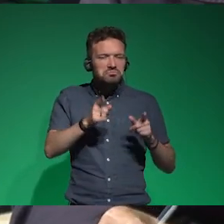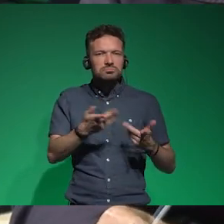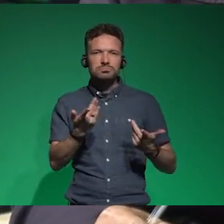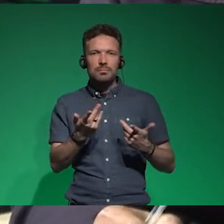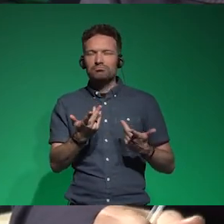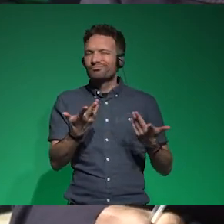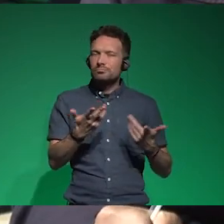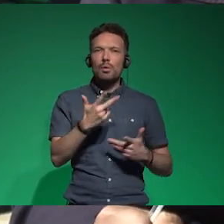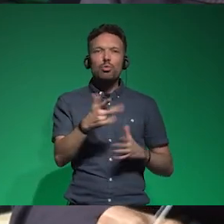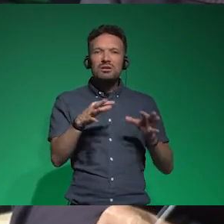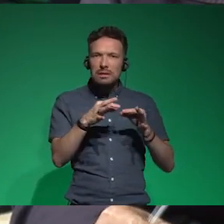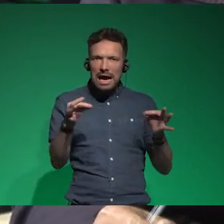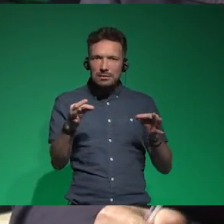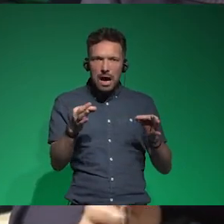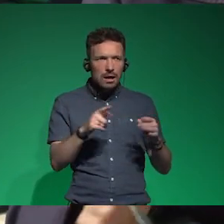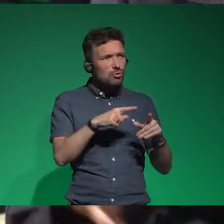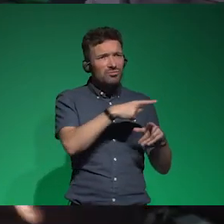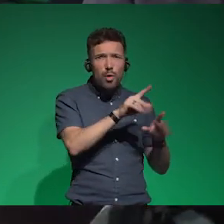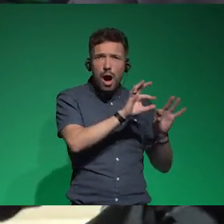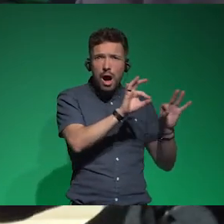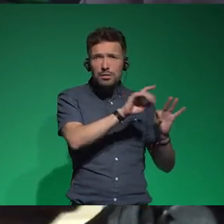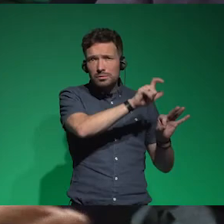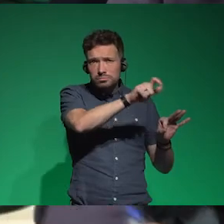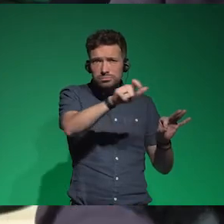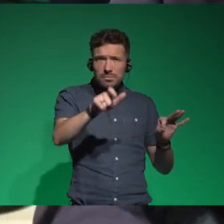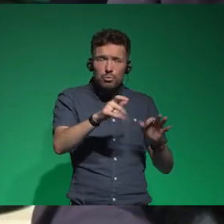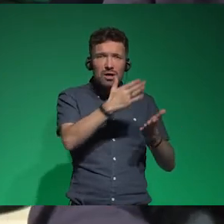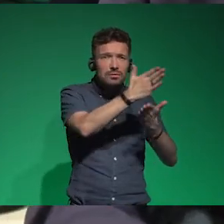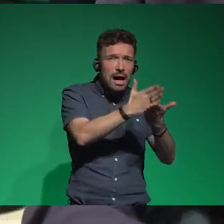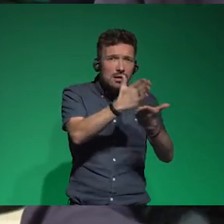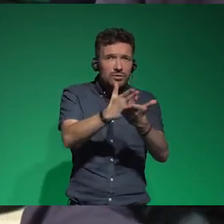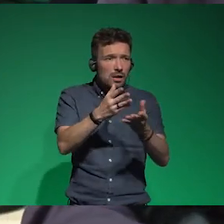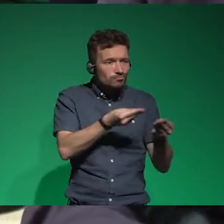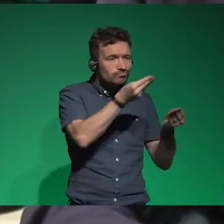with 200 million population, more than 200 population of Indonesian